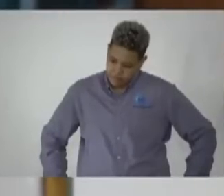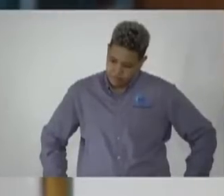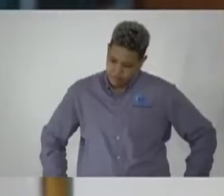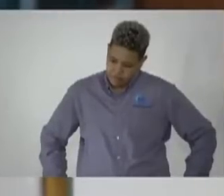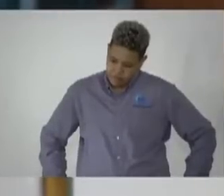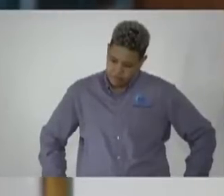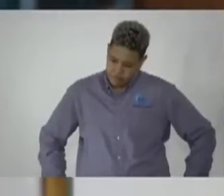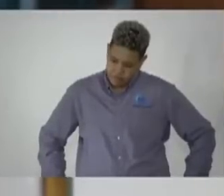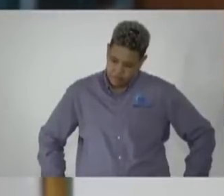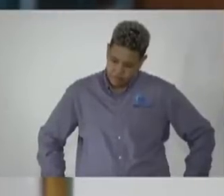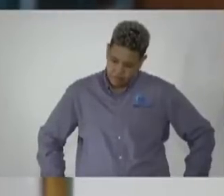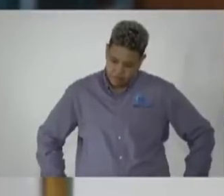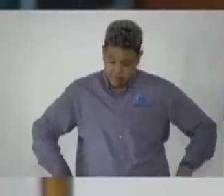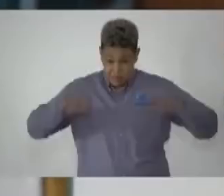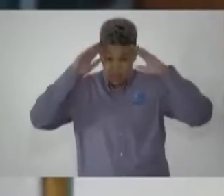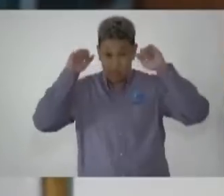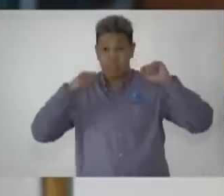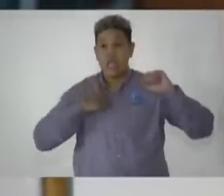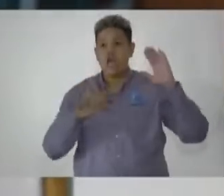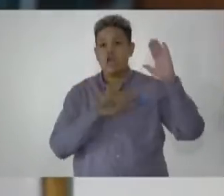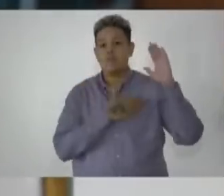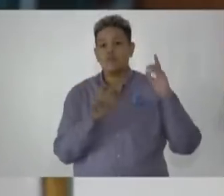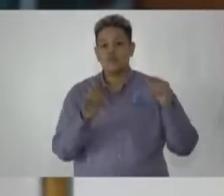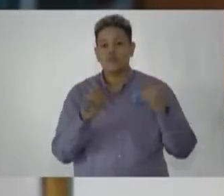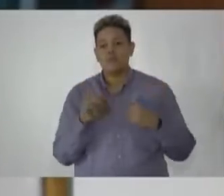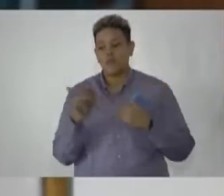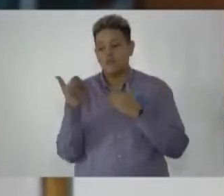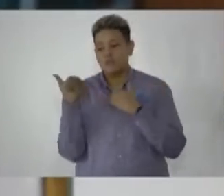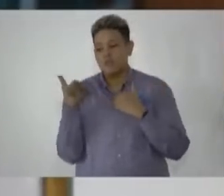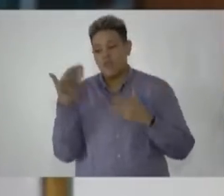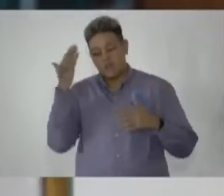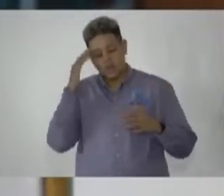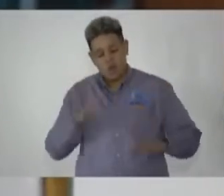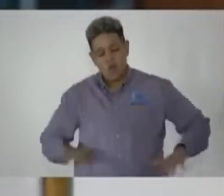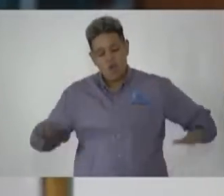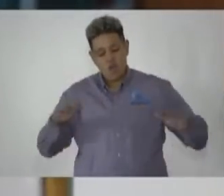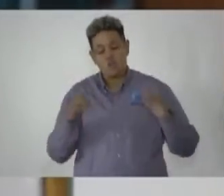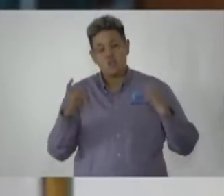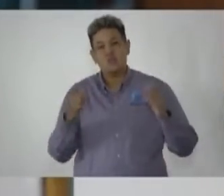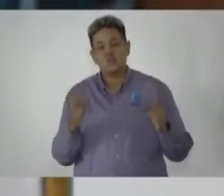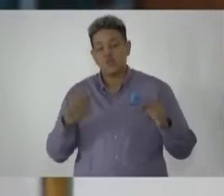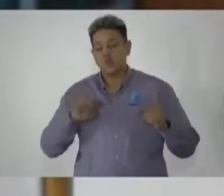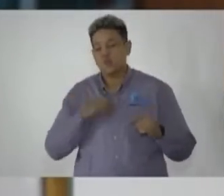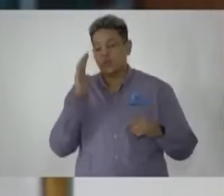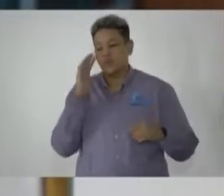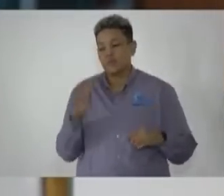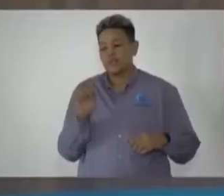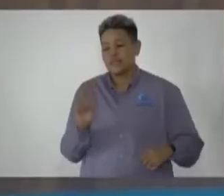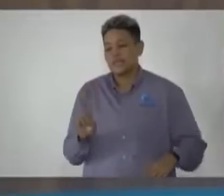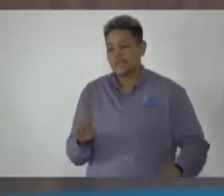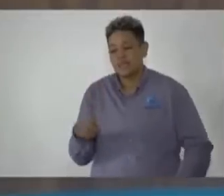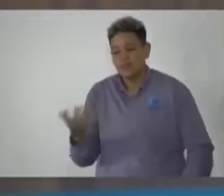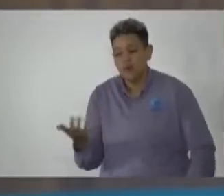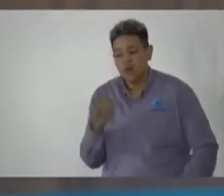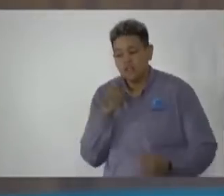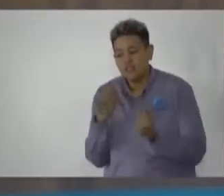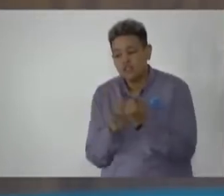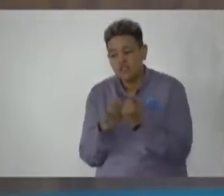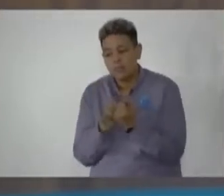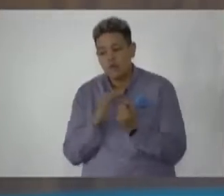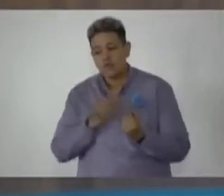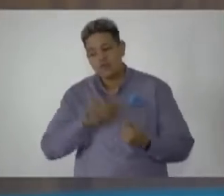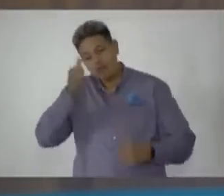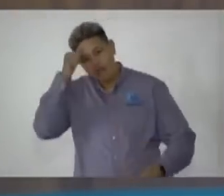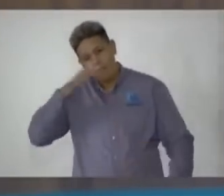Mr. President, I commit to doing my utmost, as I know all of us do. We will need, though, the support of our